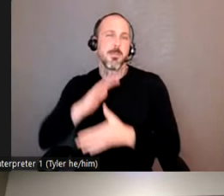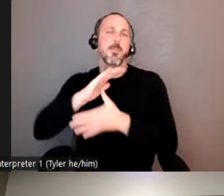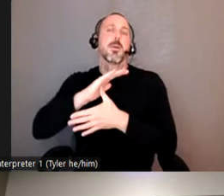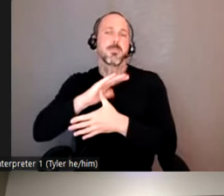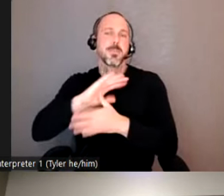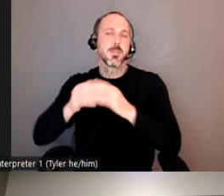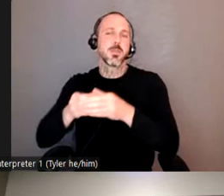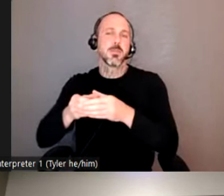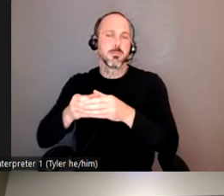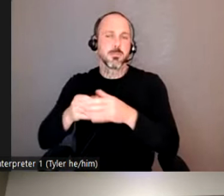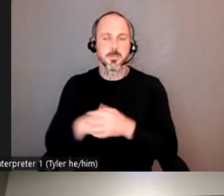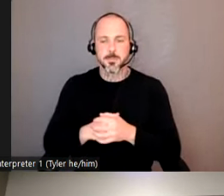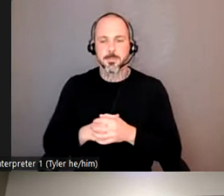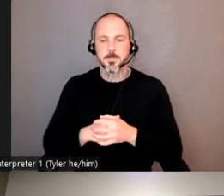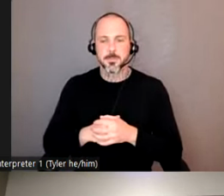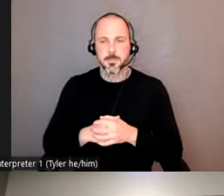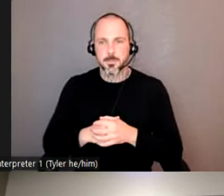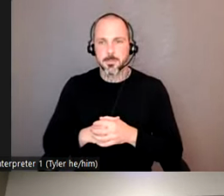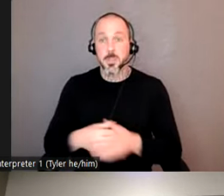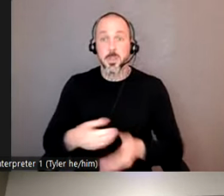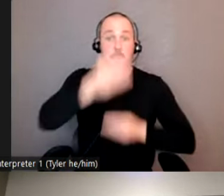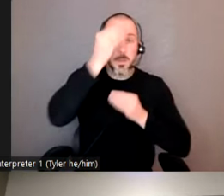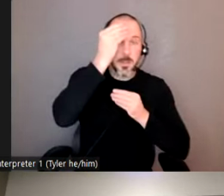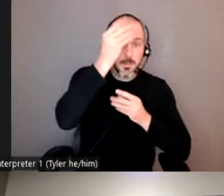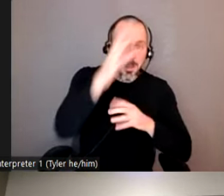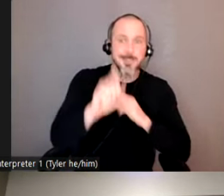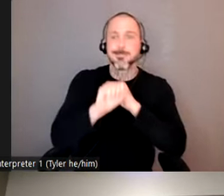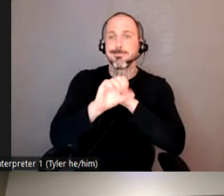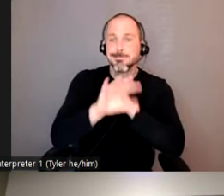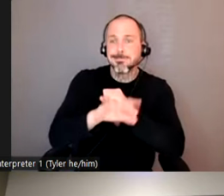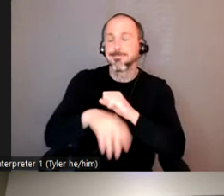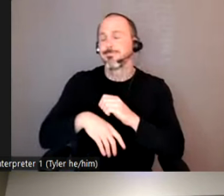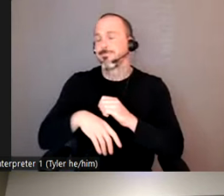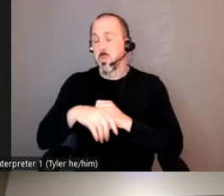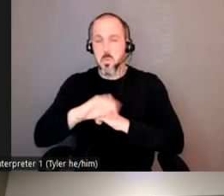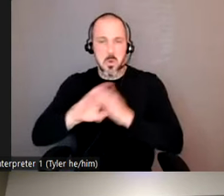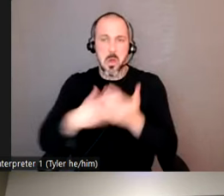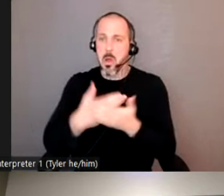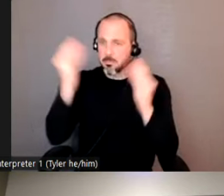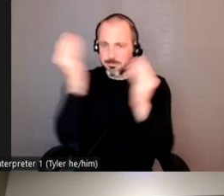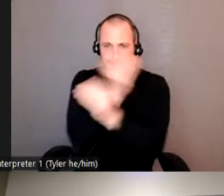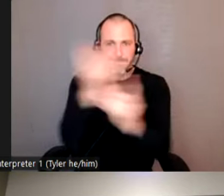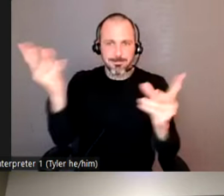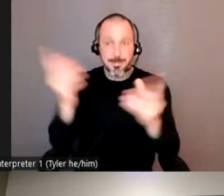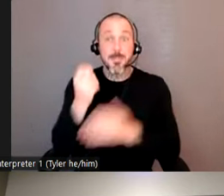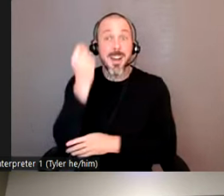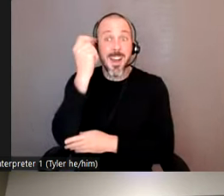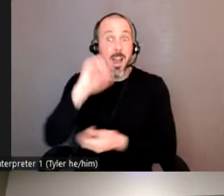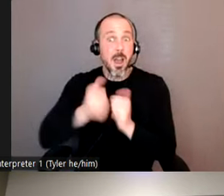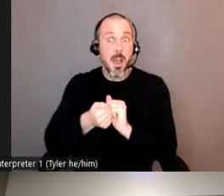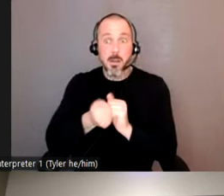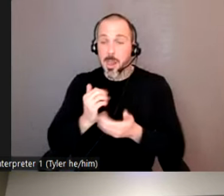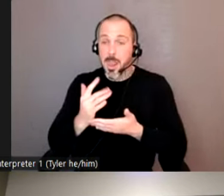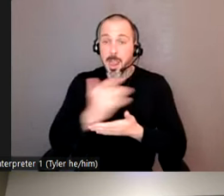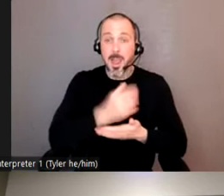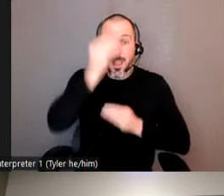reports, recommendations, bulletins, and information that are derived from the public actually reporting to us. So we can't emphasize